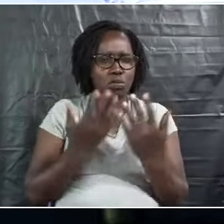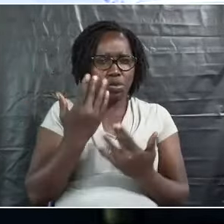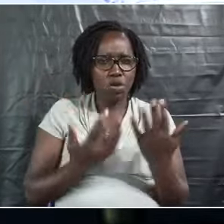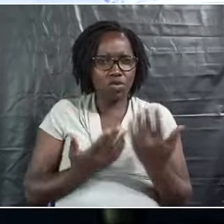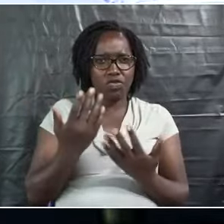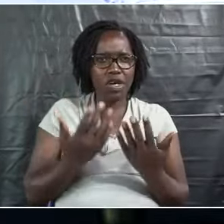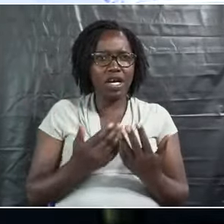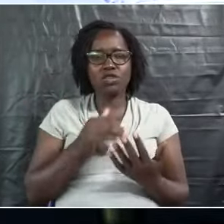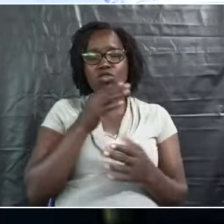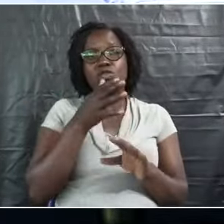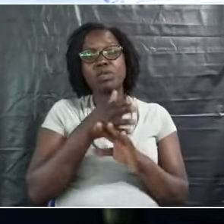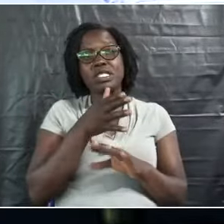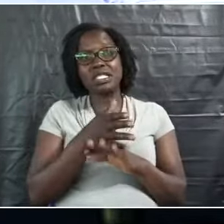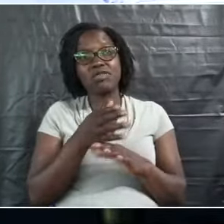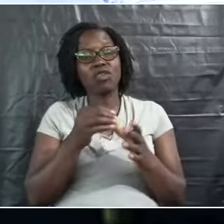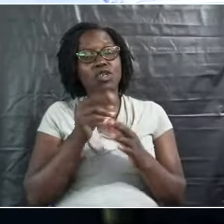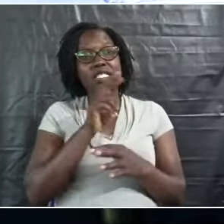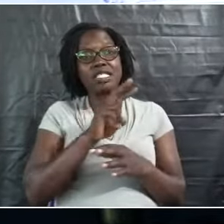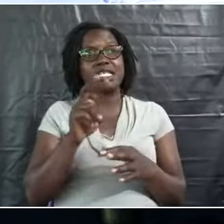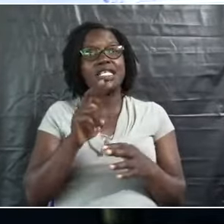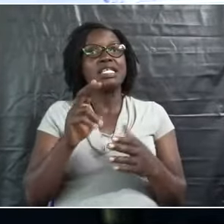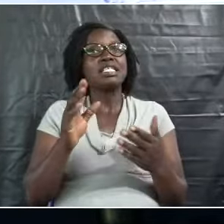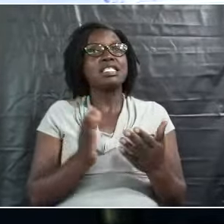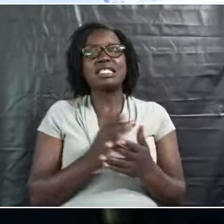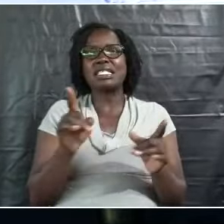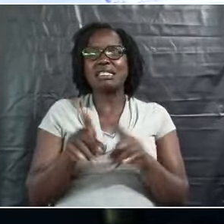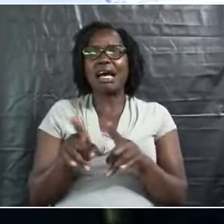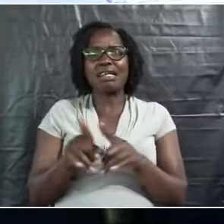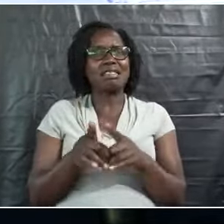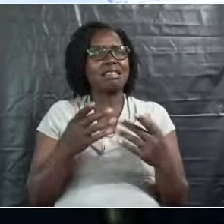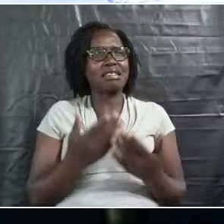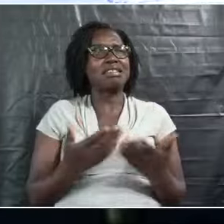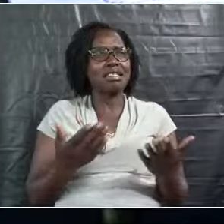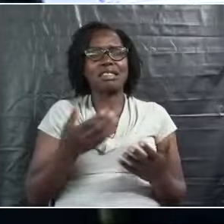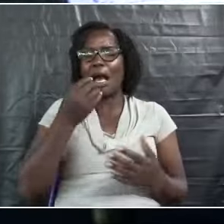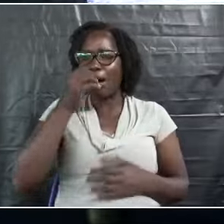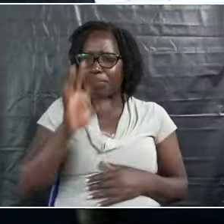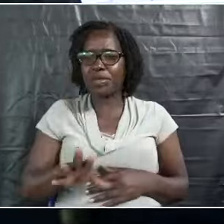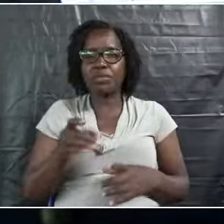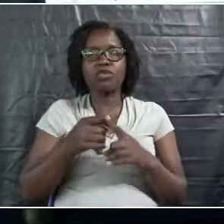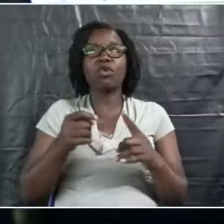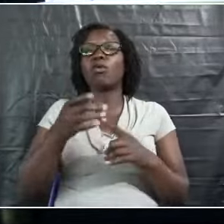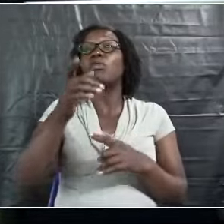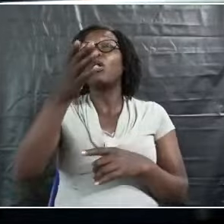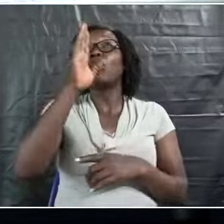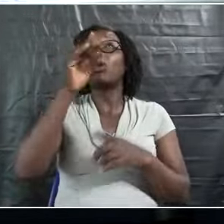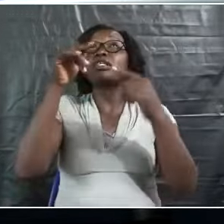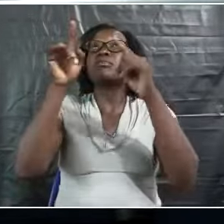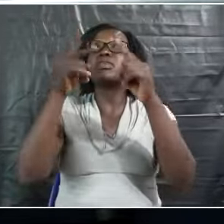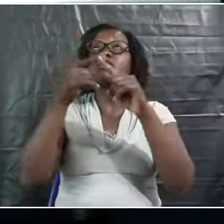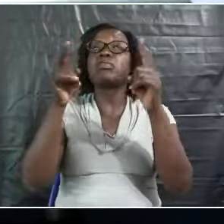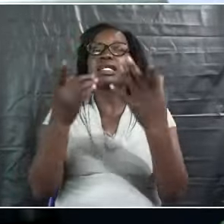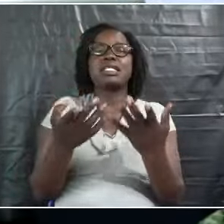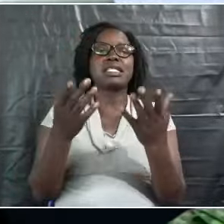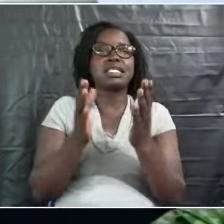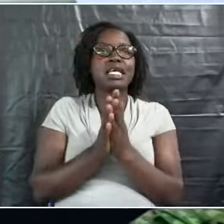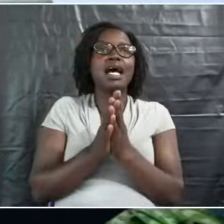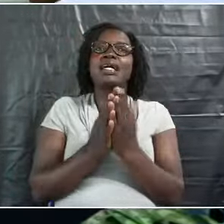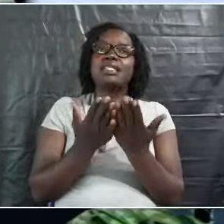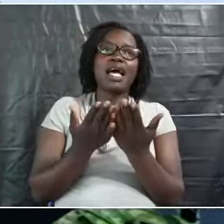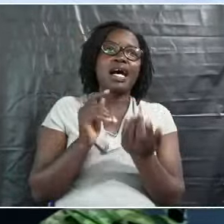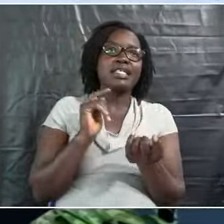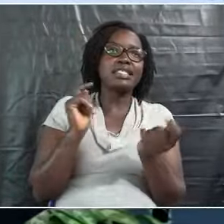would not receive such scathing rebuke from the Lord himself. But this is the irony